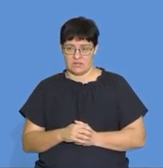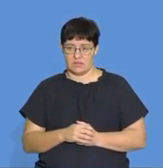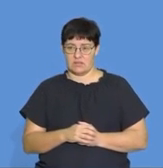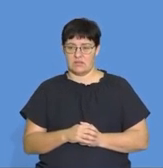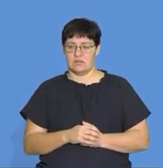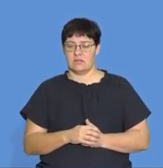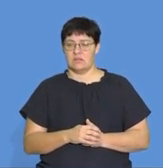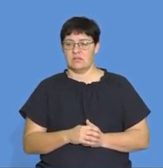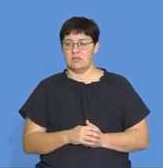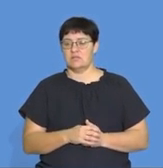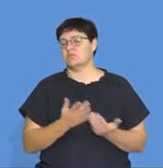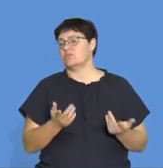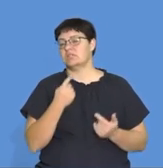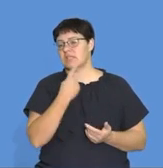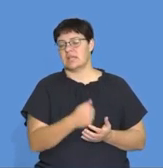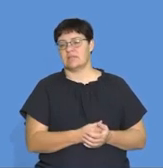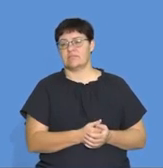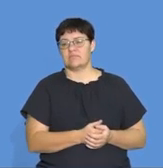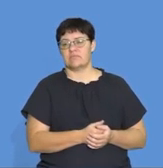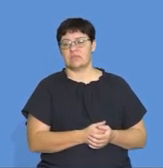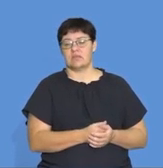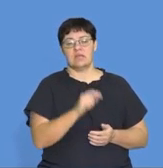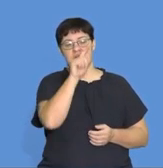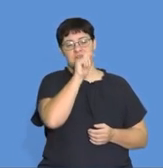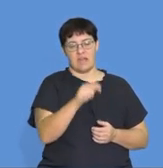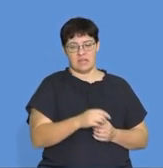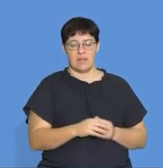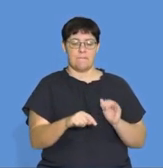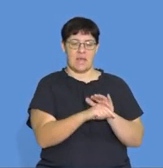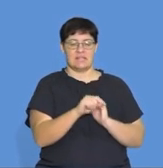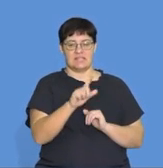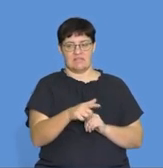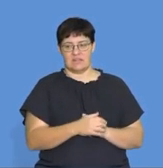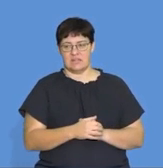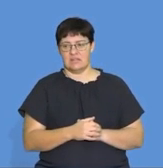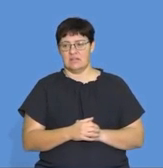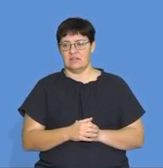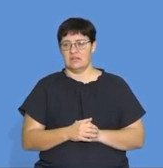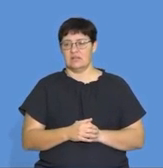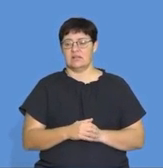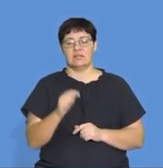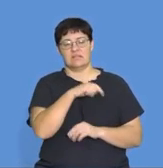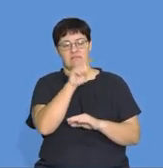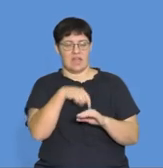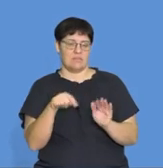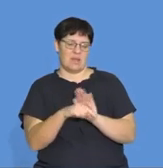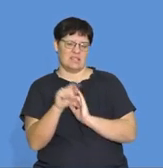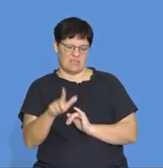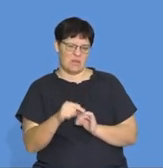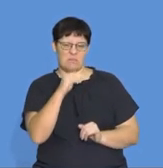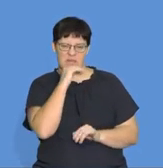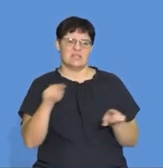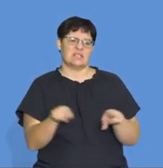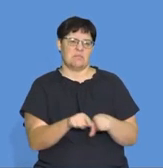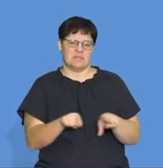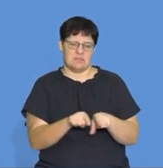as good as you saying divide by minus 7, divide by minus 7. It really means one and the